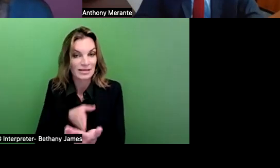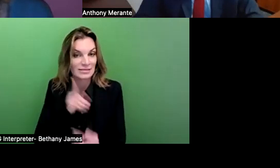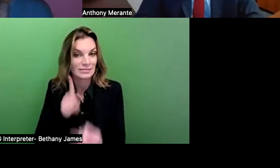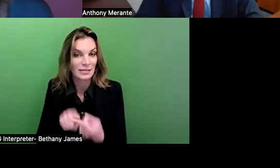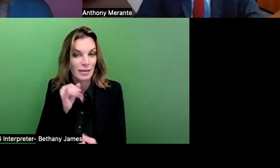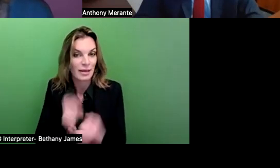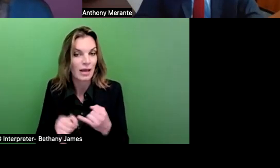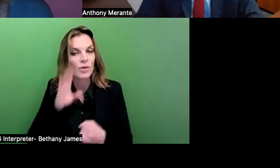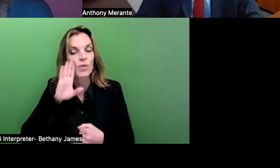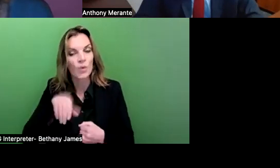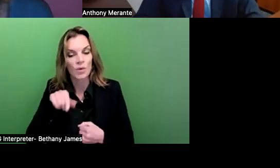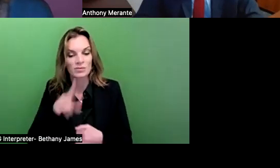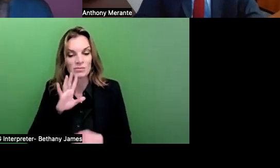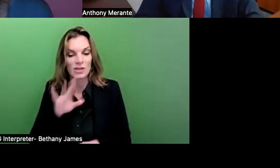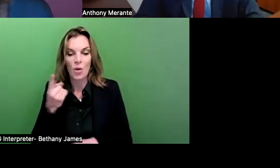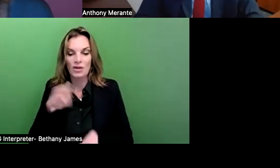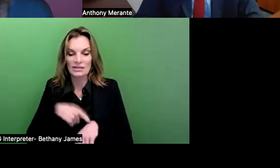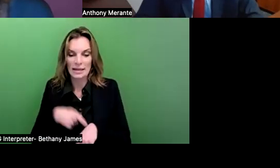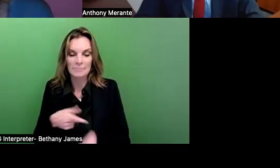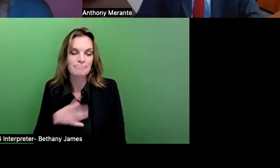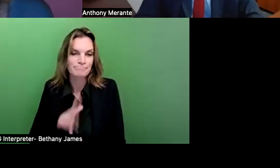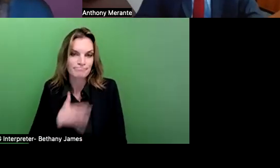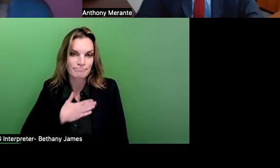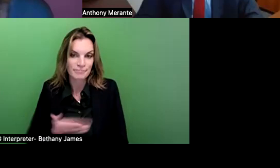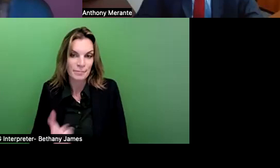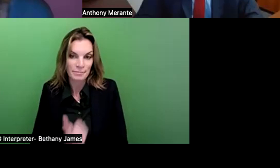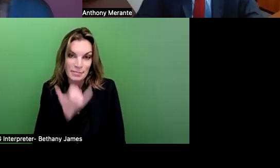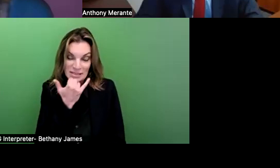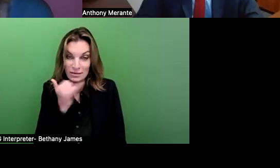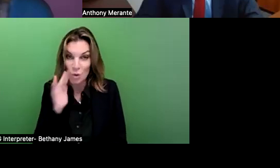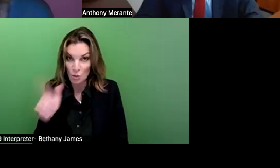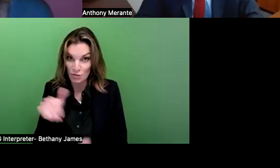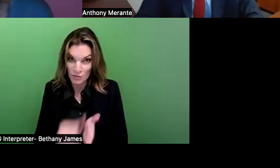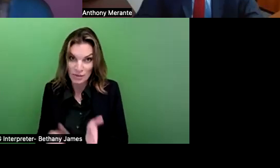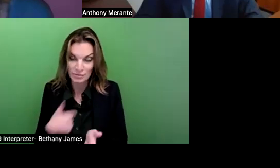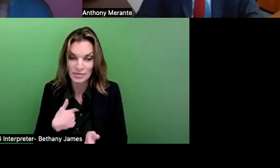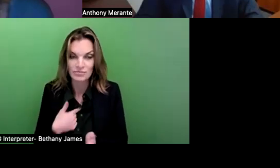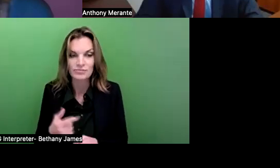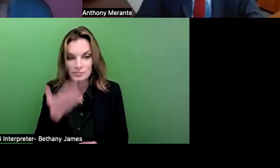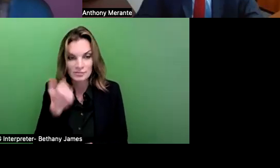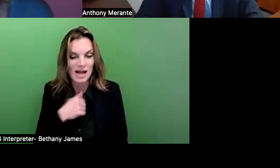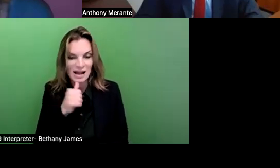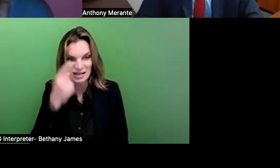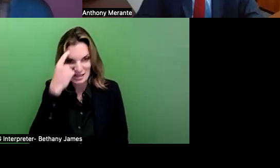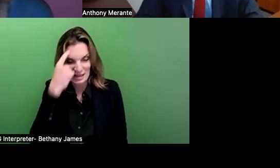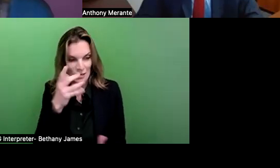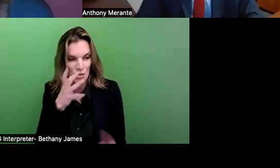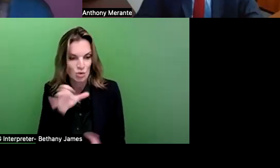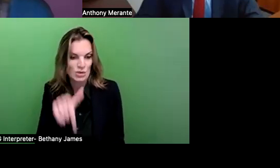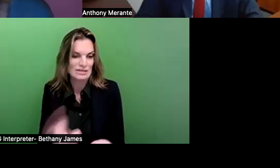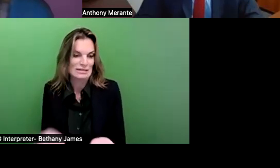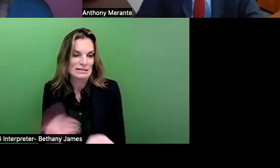knowing that this was going to be the only time I was going to do that. I made a mistake, and I hope the people forgive me for that. Okay, because I didn't think we were going to try and do this again